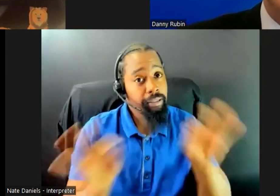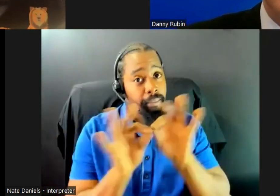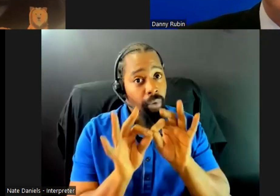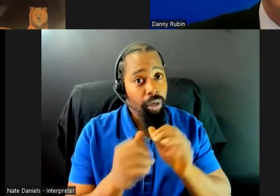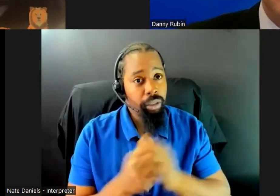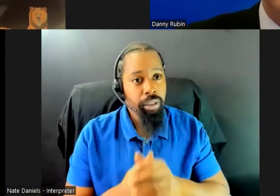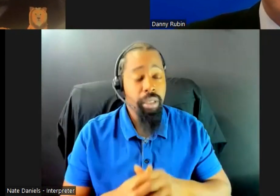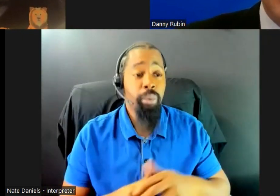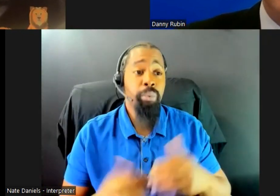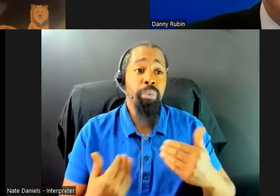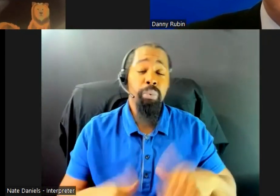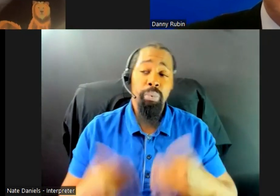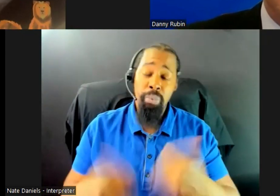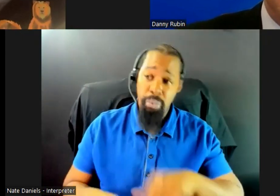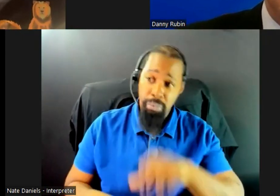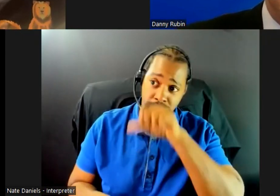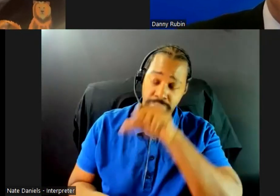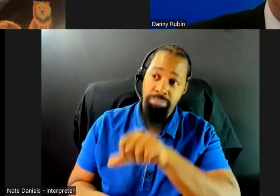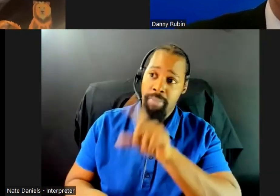you want to do fashion,